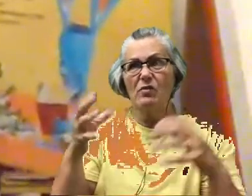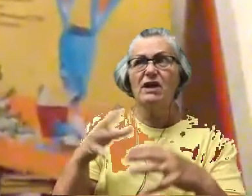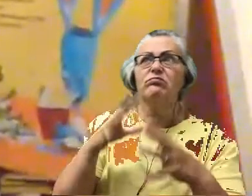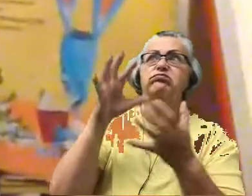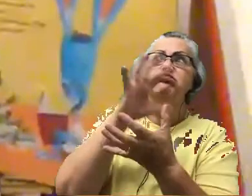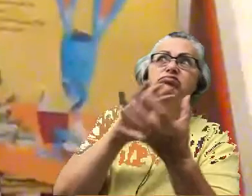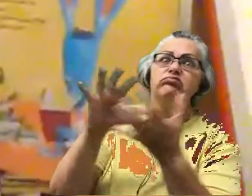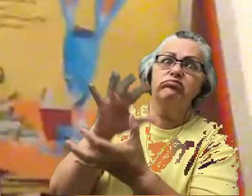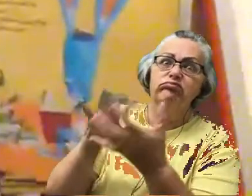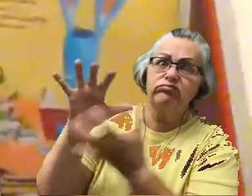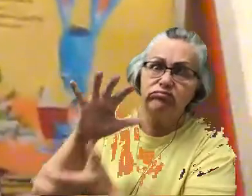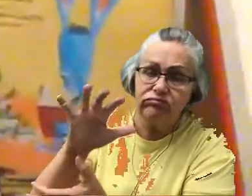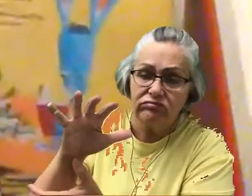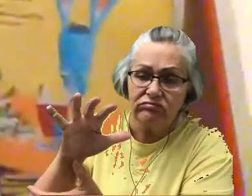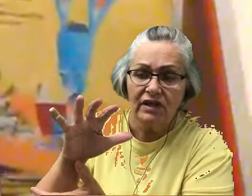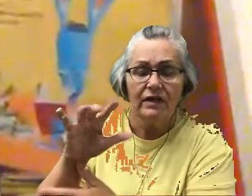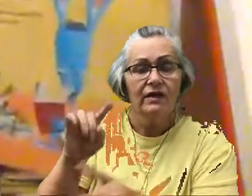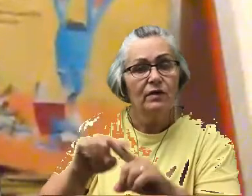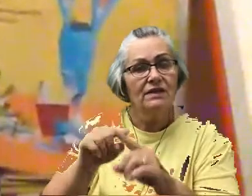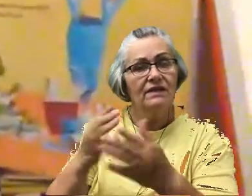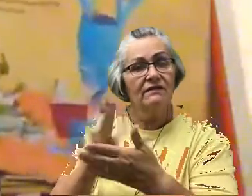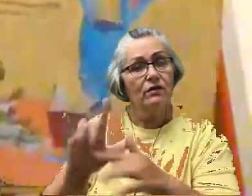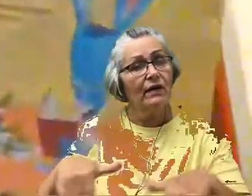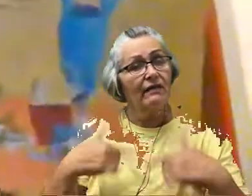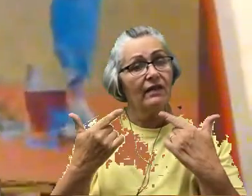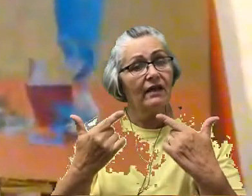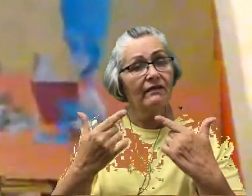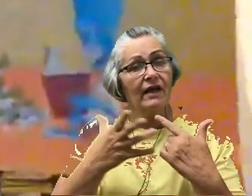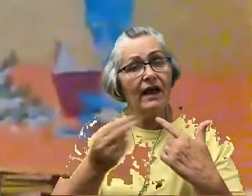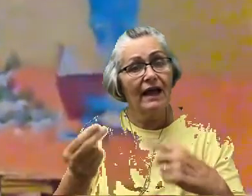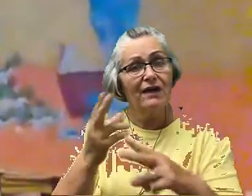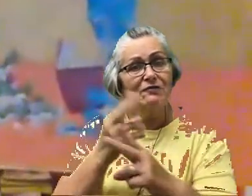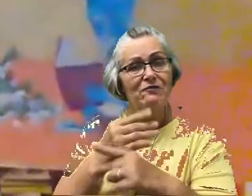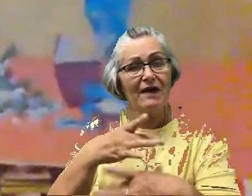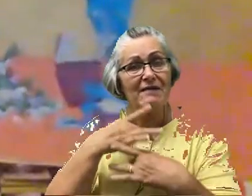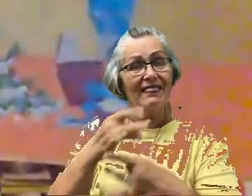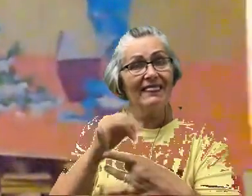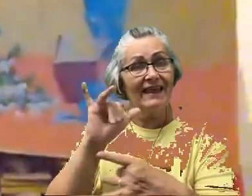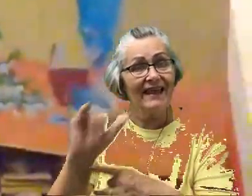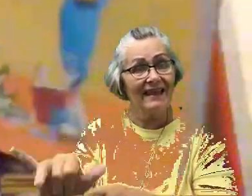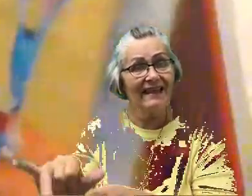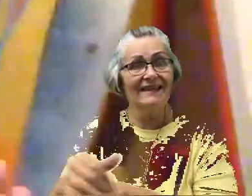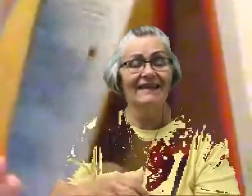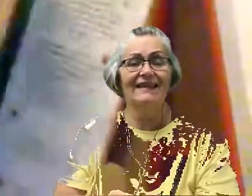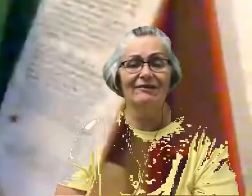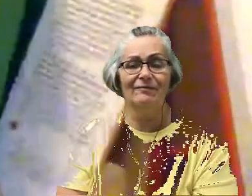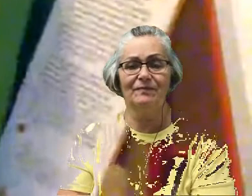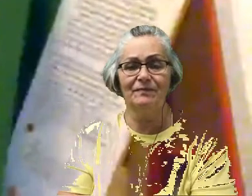much clutter. It was a different way of life, and Rabbit liked it.